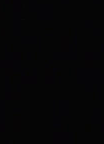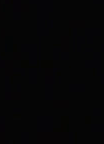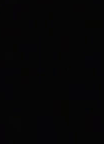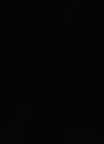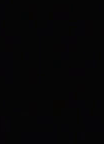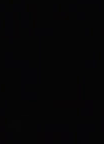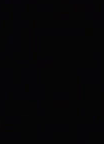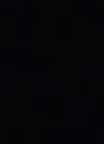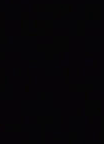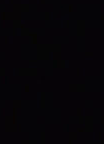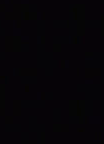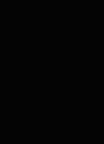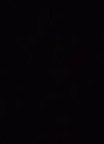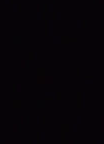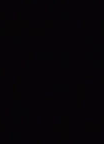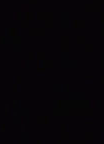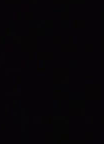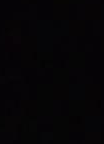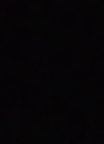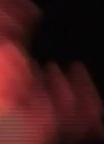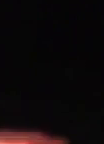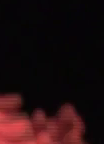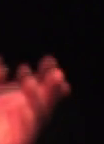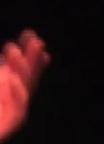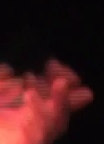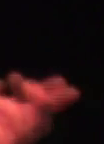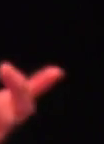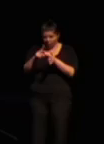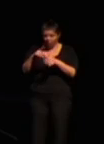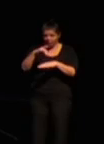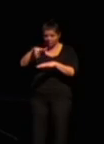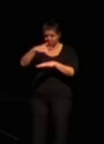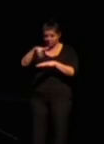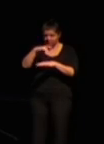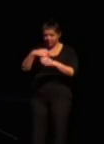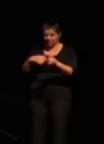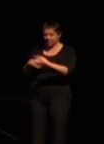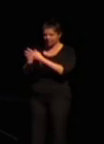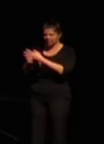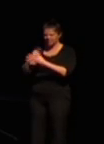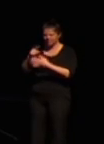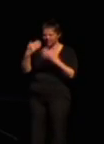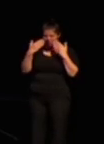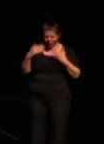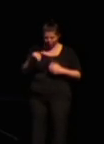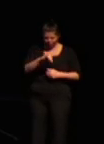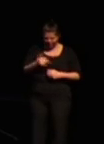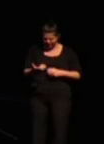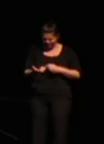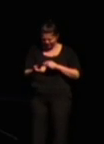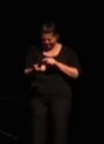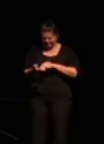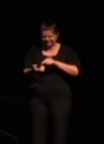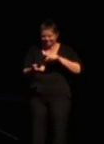I was going to show you just a little bit of that play that I did. But I don't know which button to press.